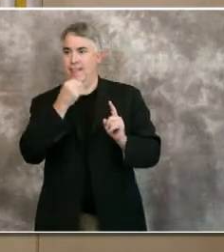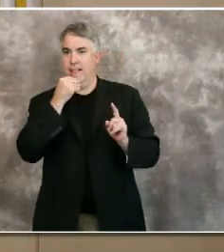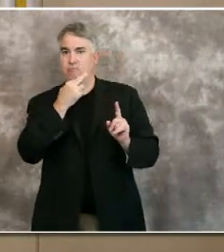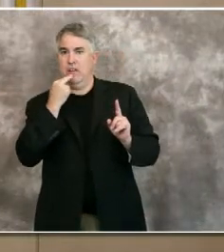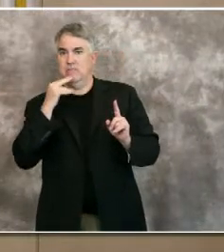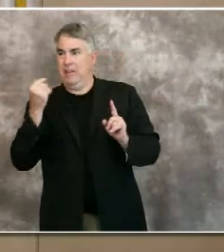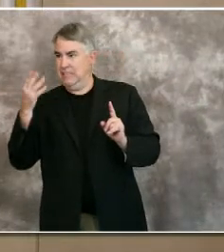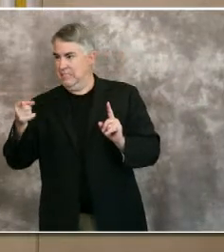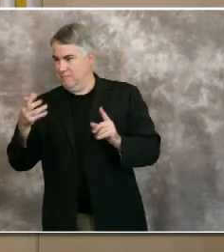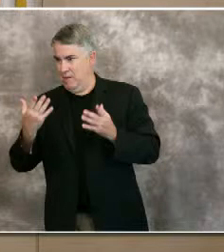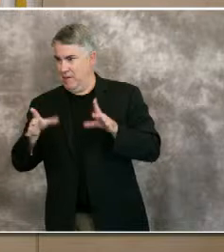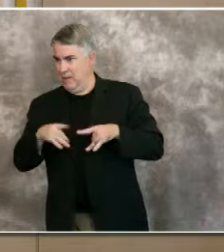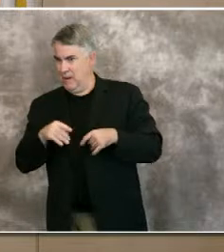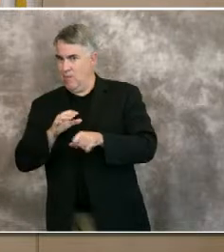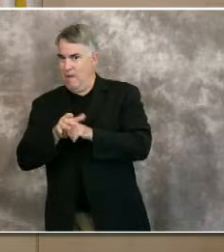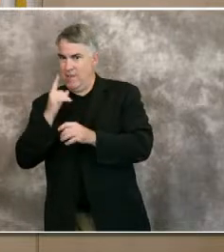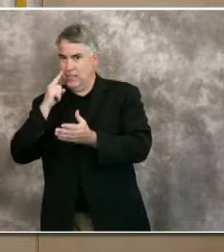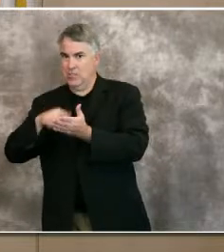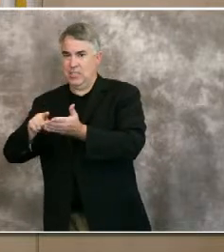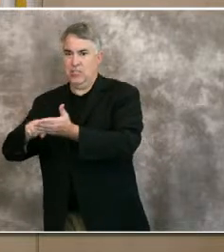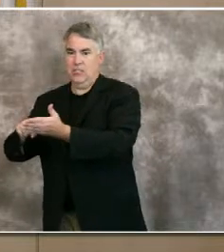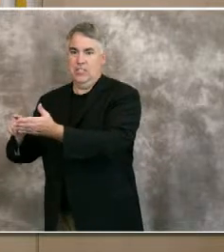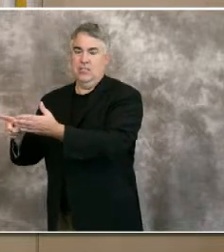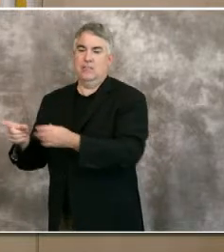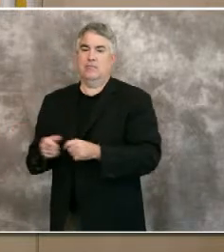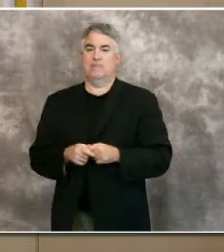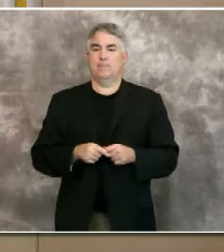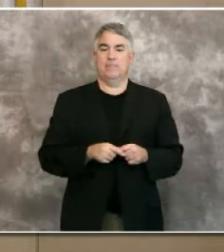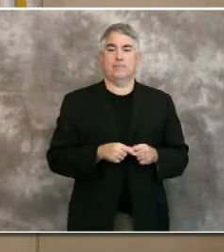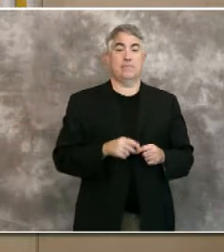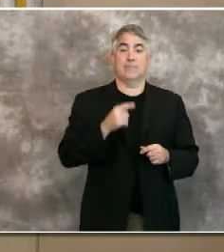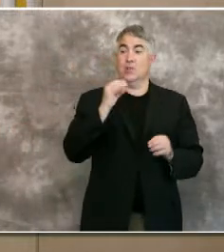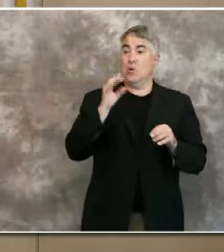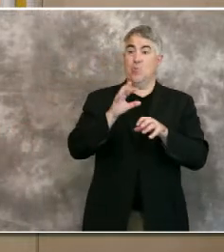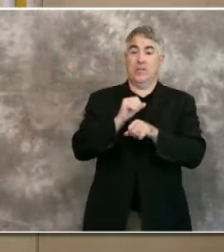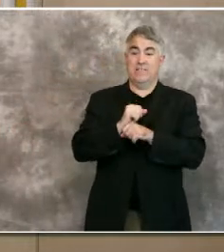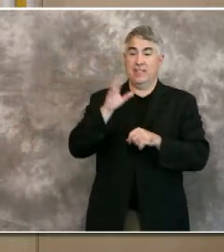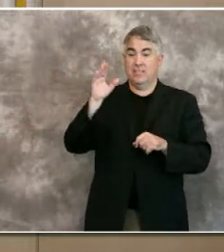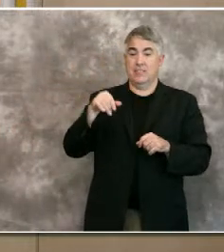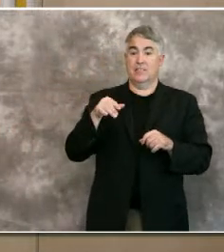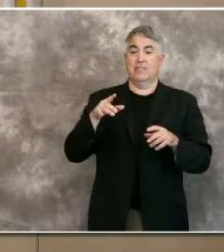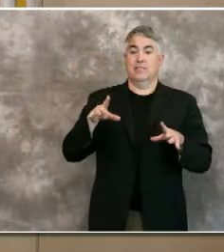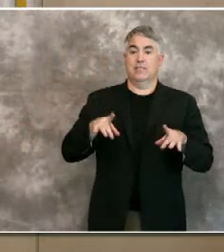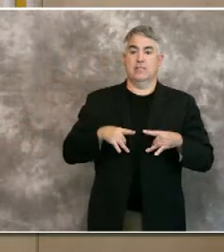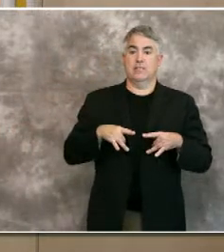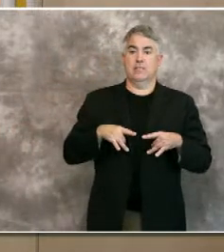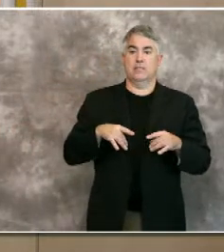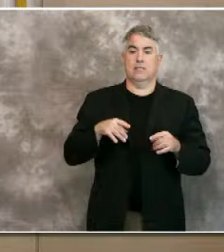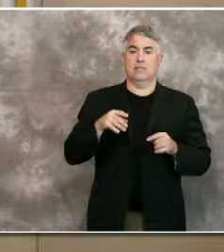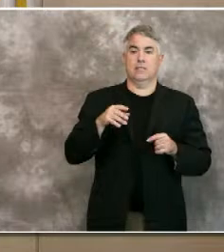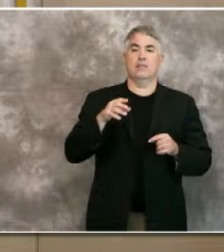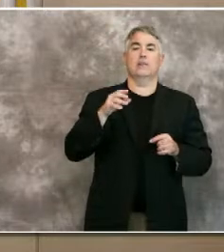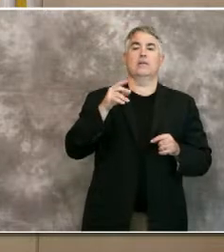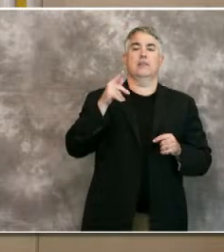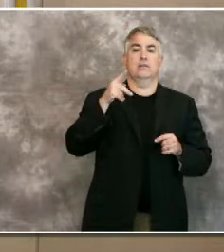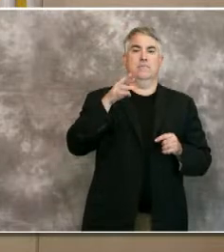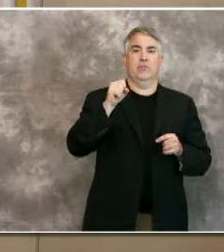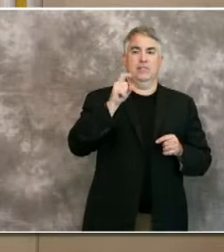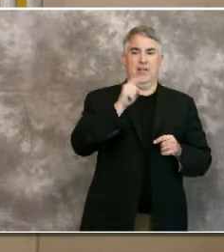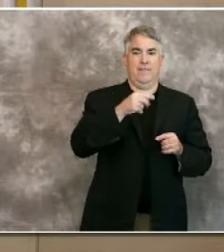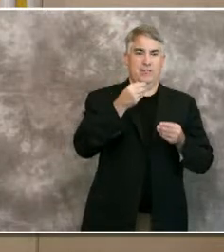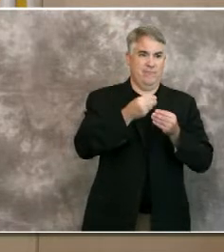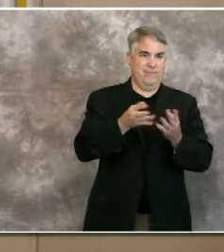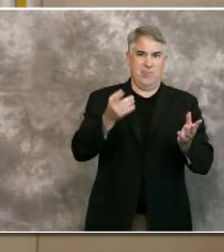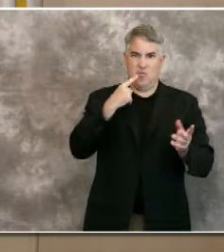a press release if the case warranted. So just wanted to let you know that that is